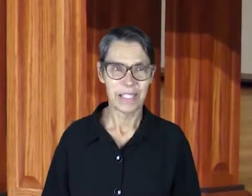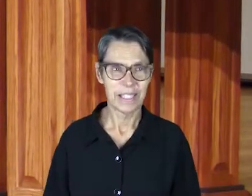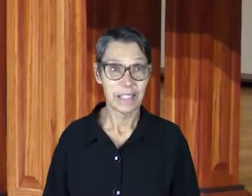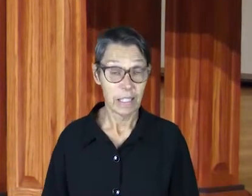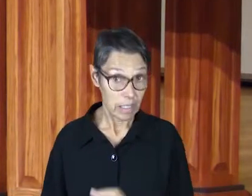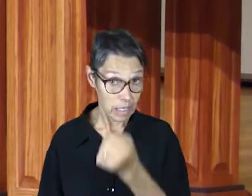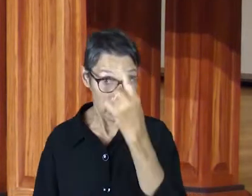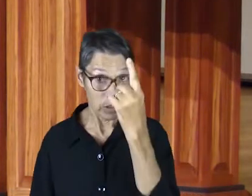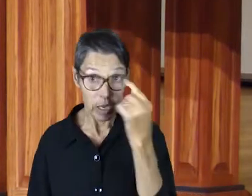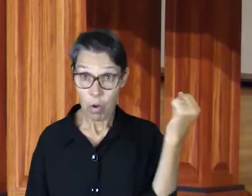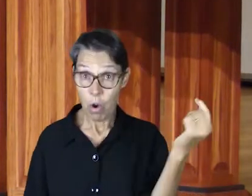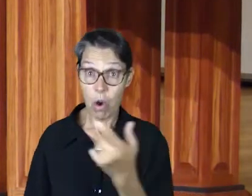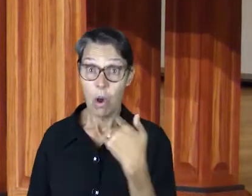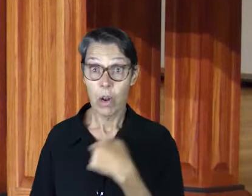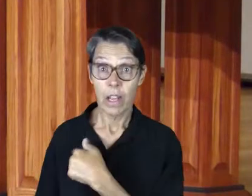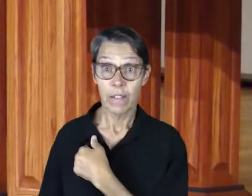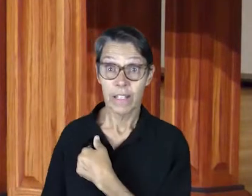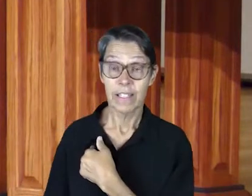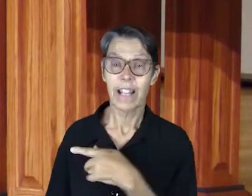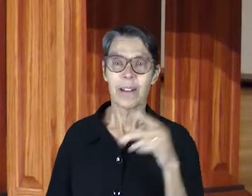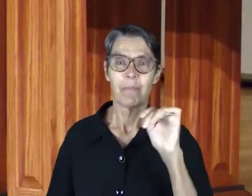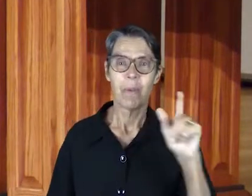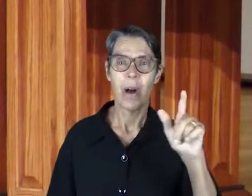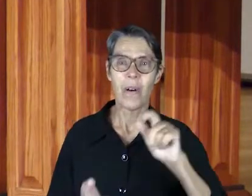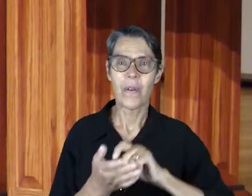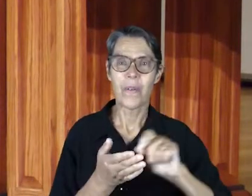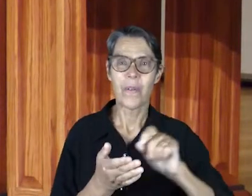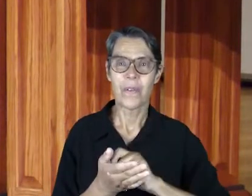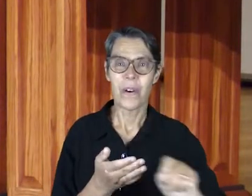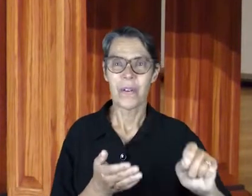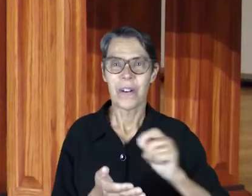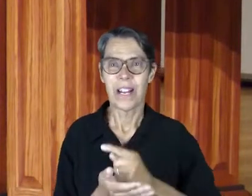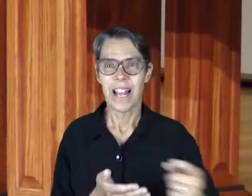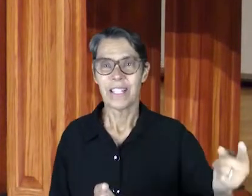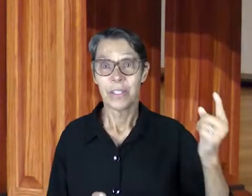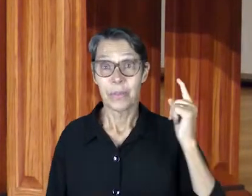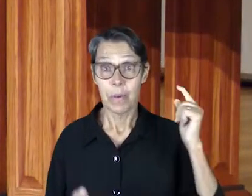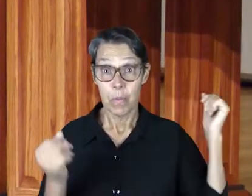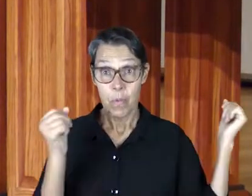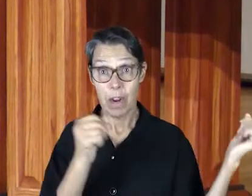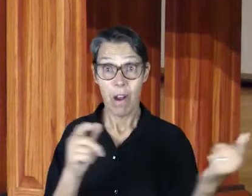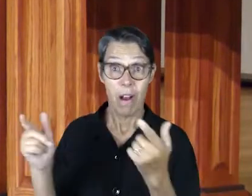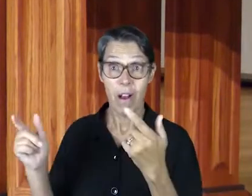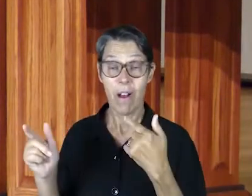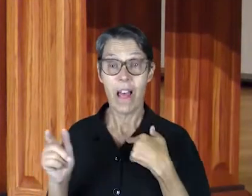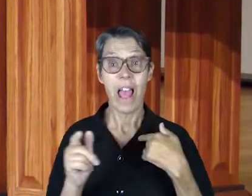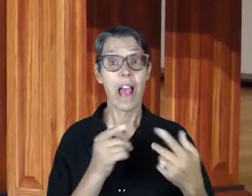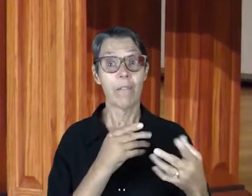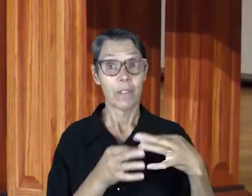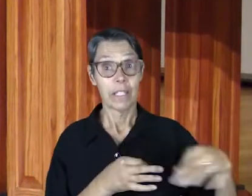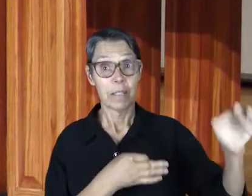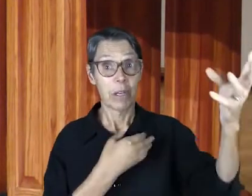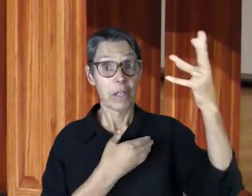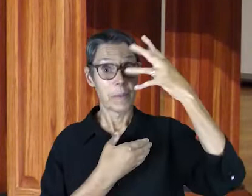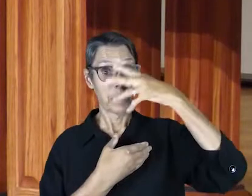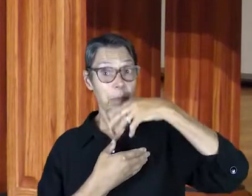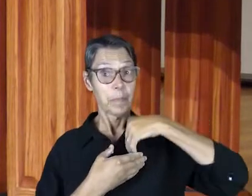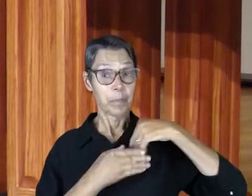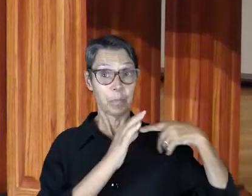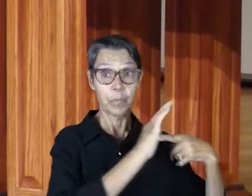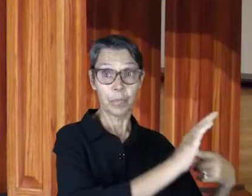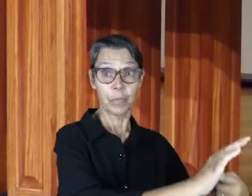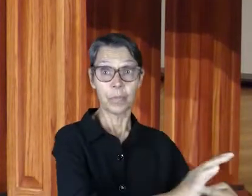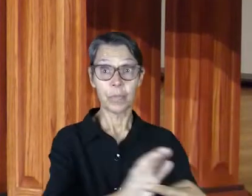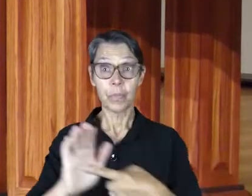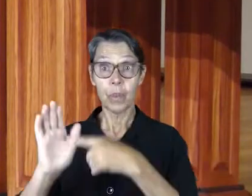To understand that all of us, as Paul says last week, all of us have been given a manifestation of the Spirit for the